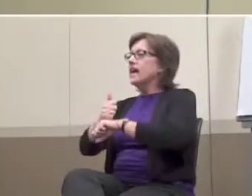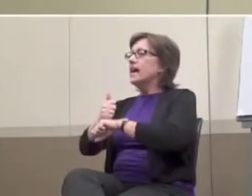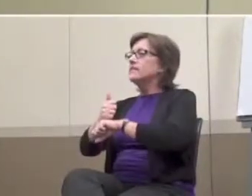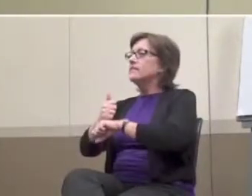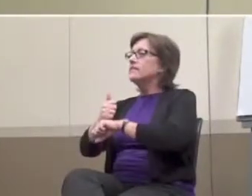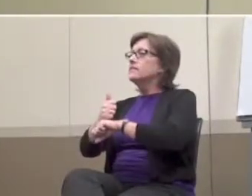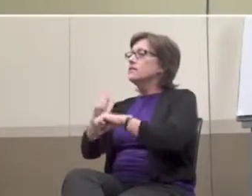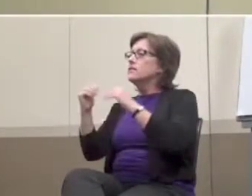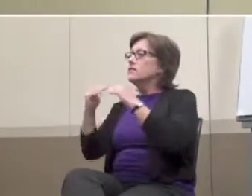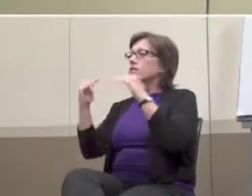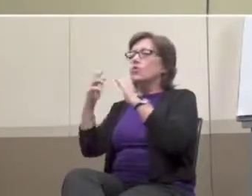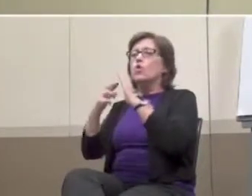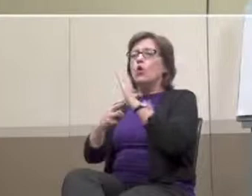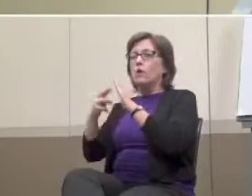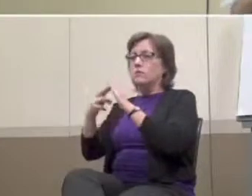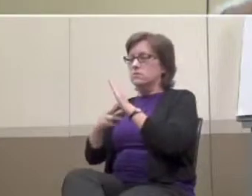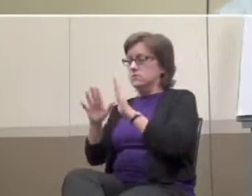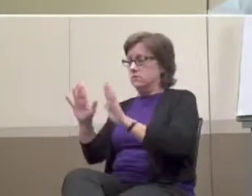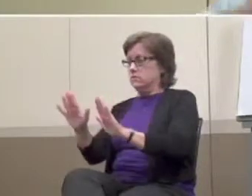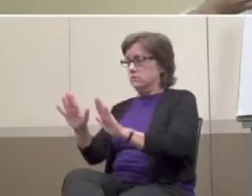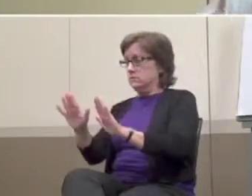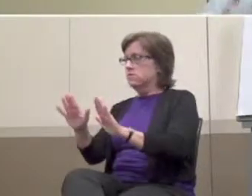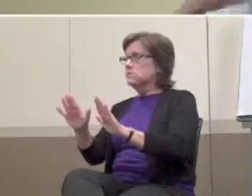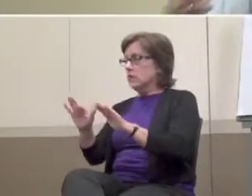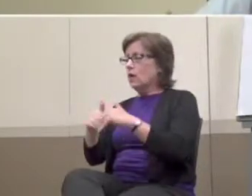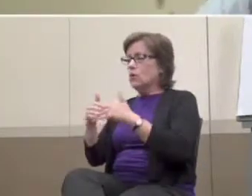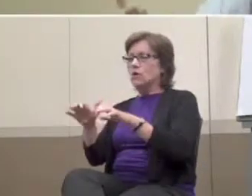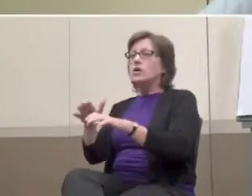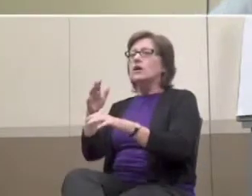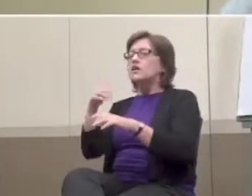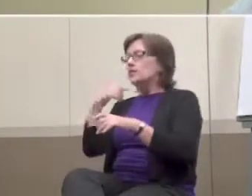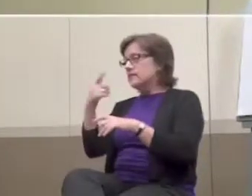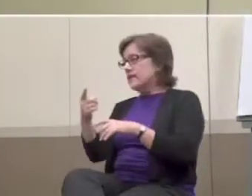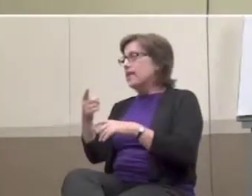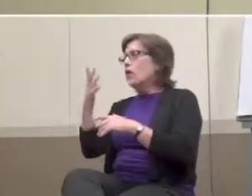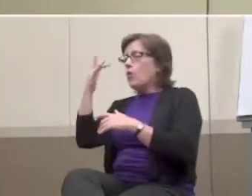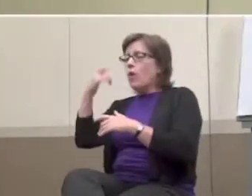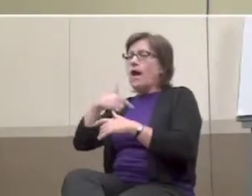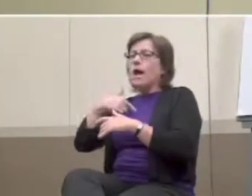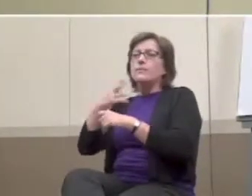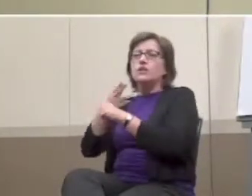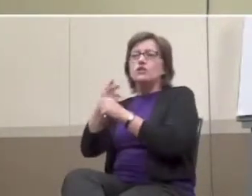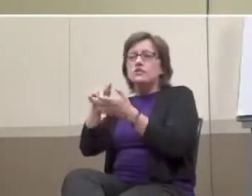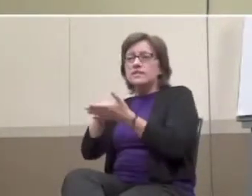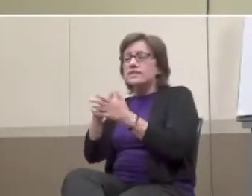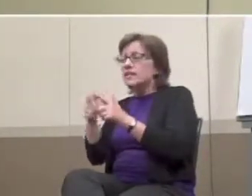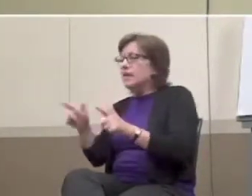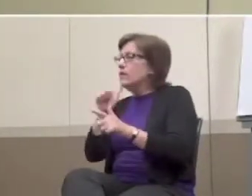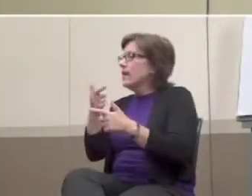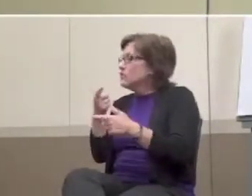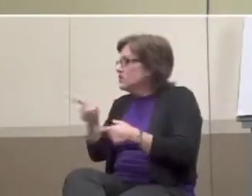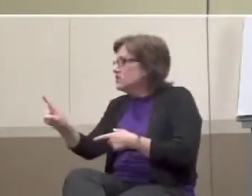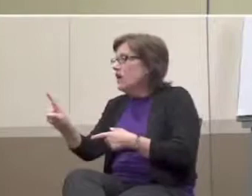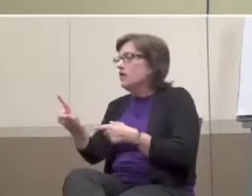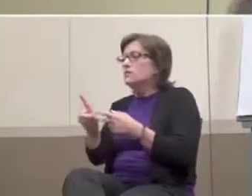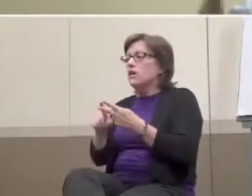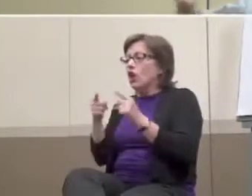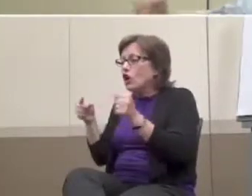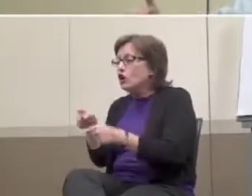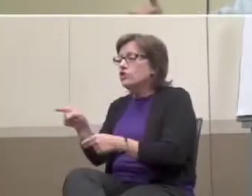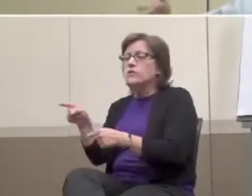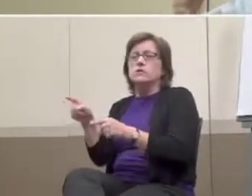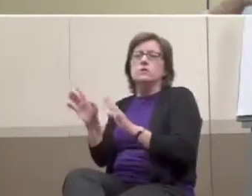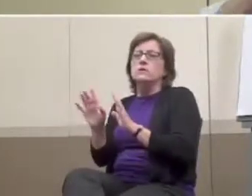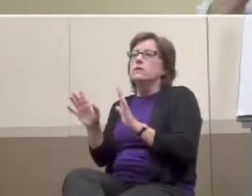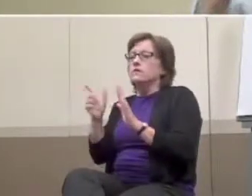in doing so, you talk about why you're going to use this type of language. It's not to insult them. It's not to hurt them. It's because we're working